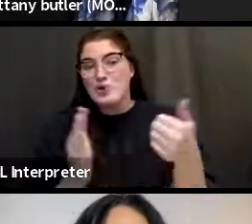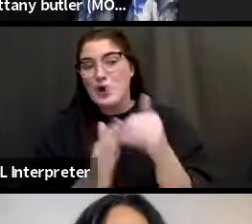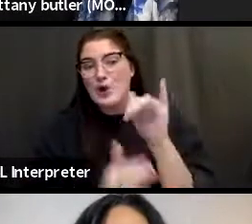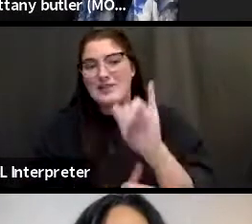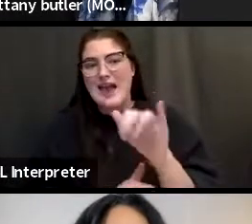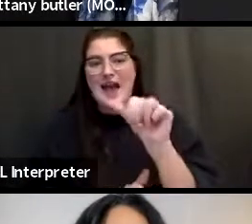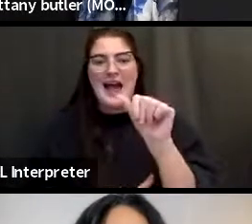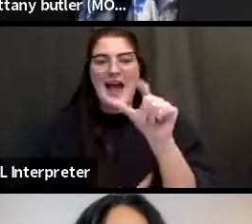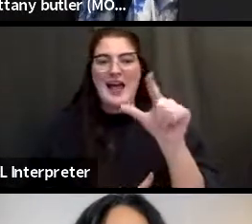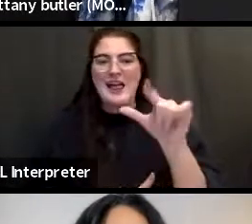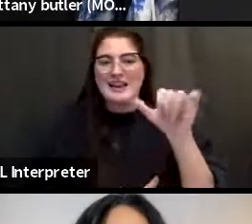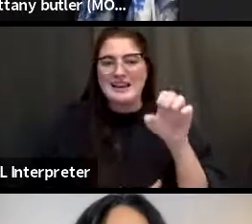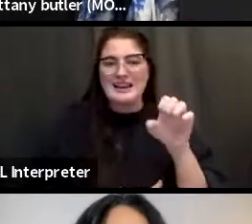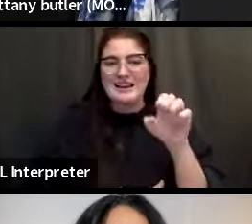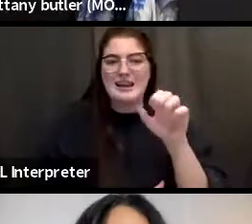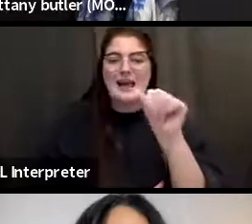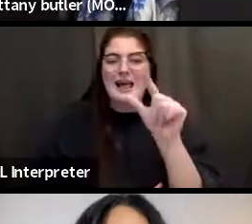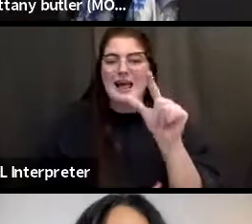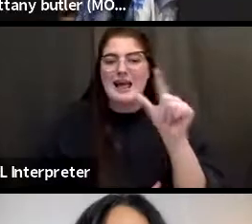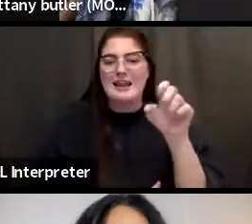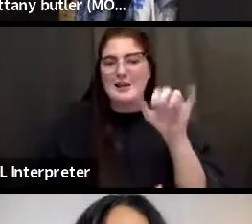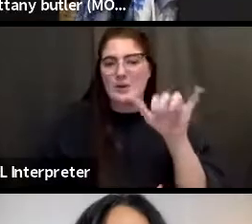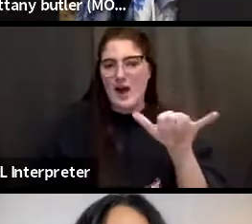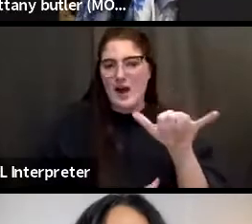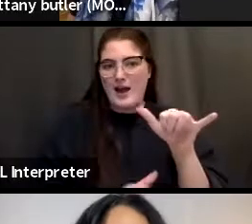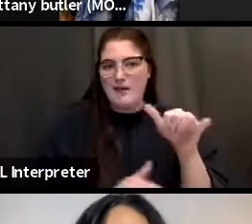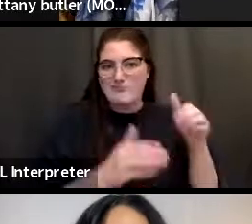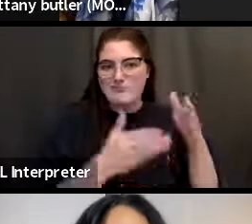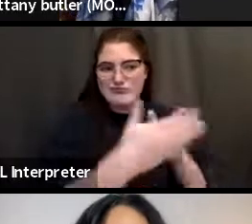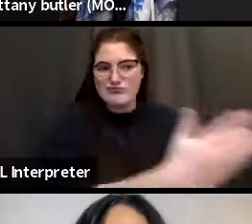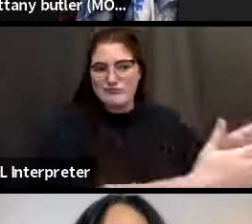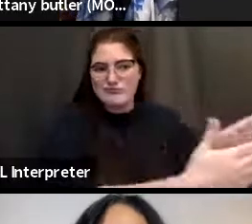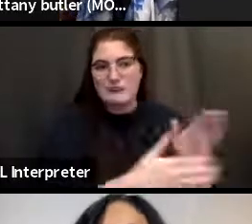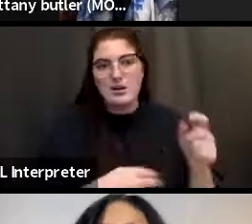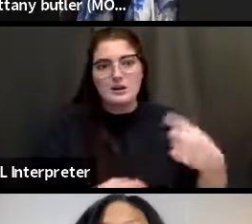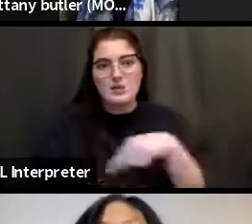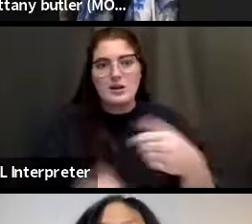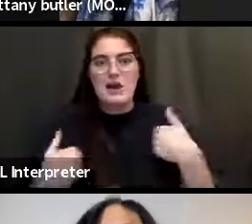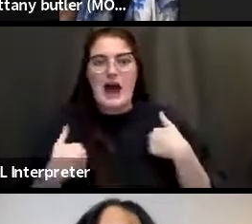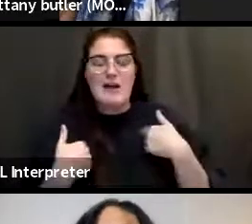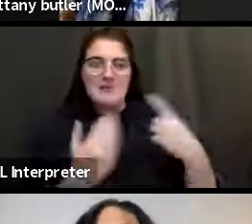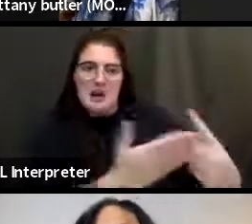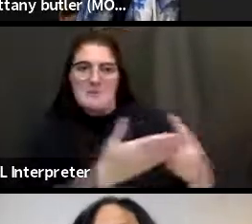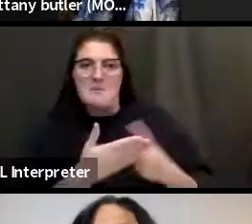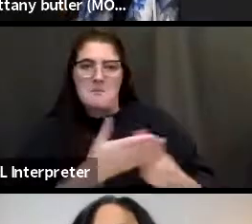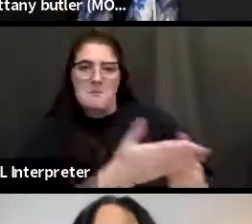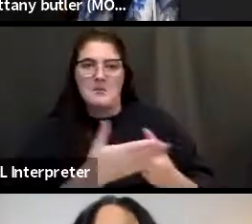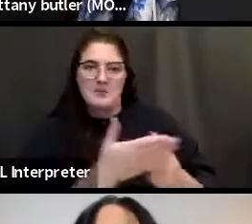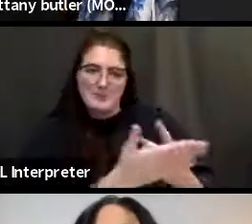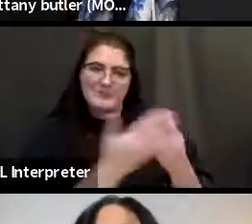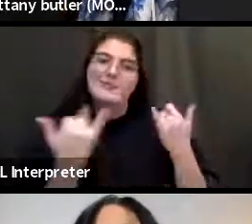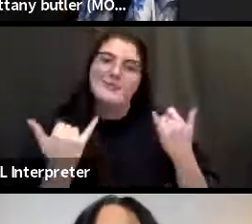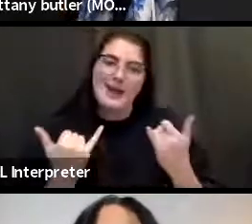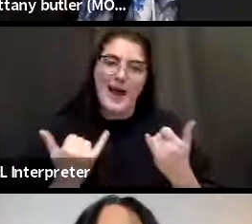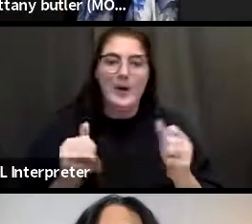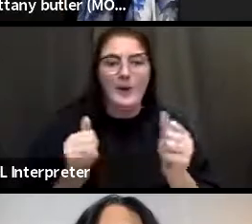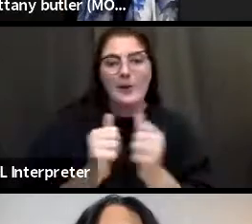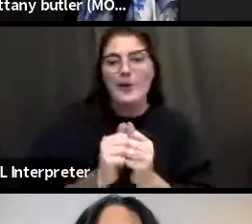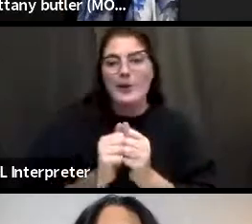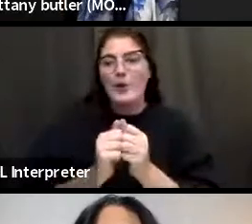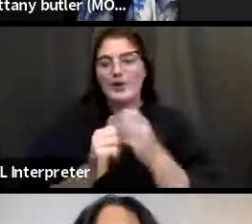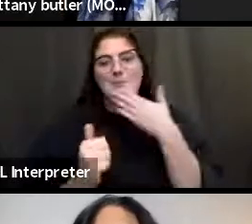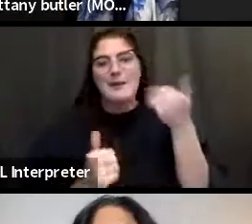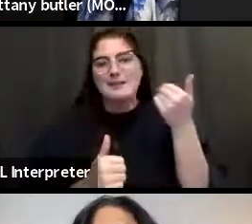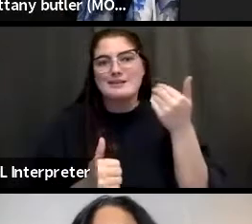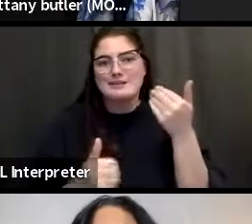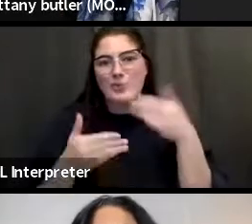alley opening. And so we are having a little bit of a back and forth exchange with them on the best way to move